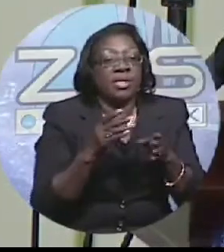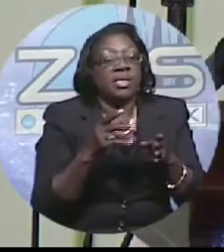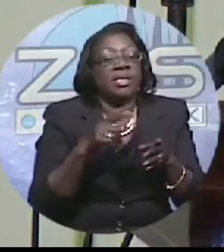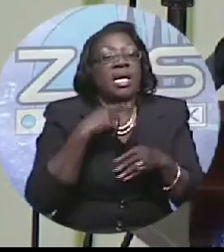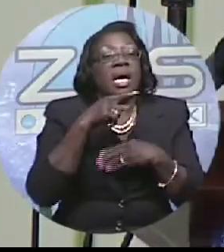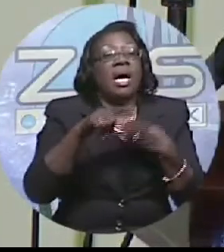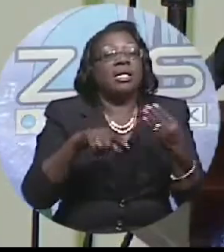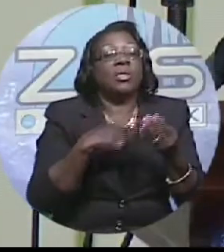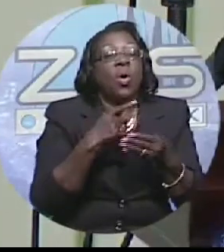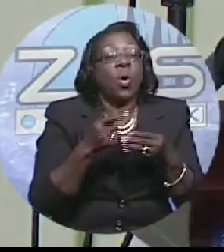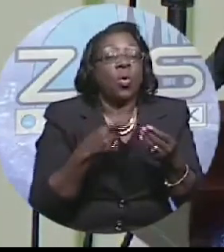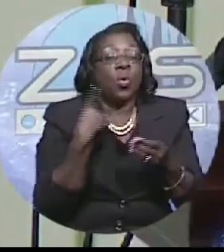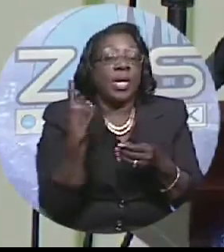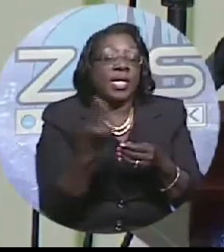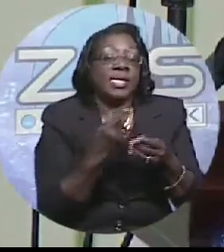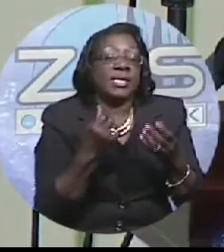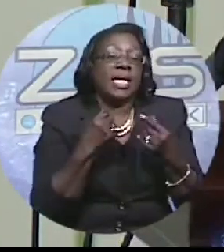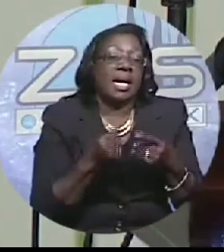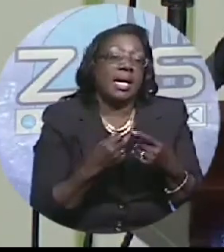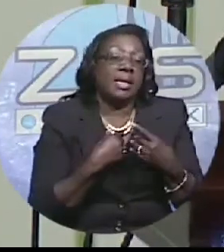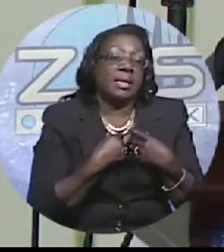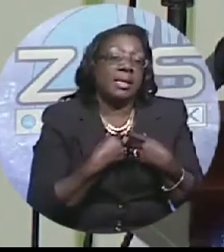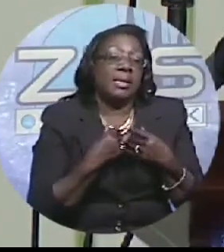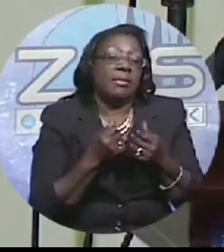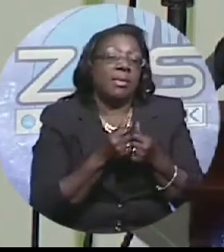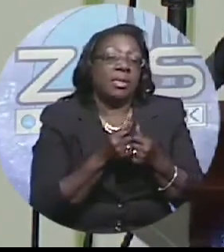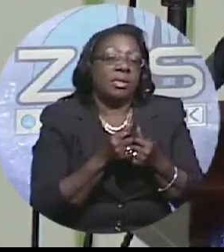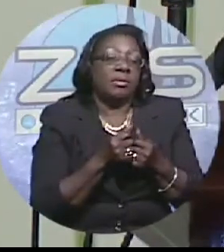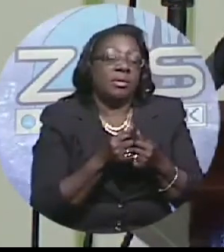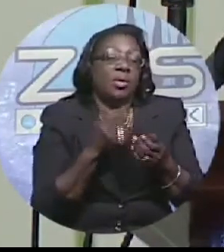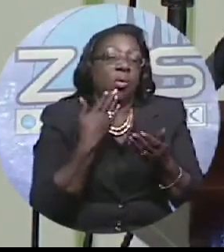the well-being of the Bahamian people and the economy.